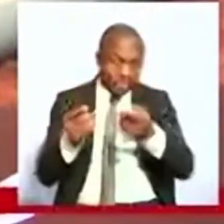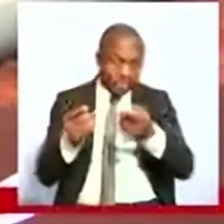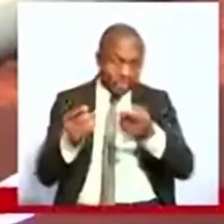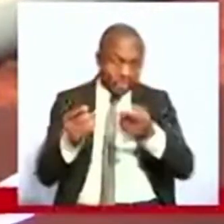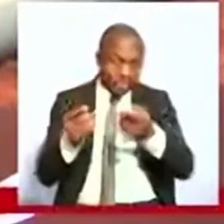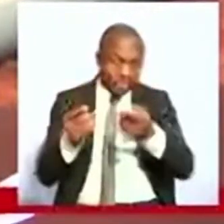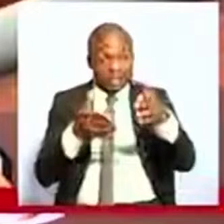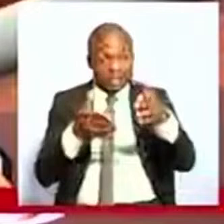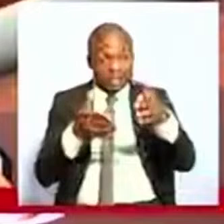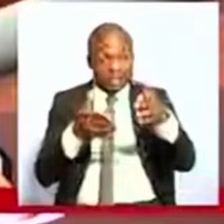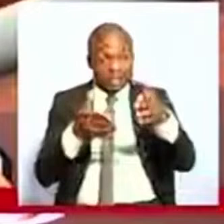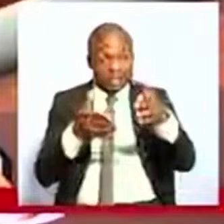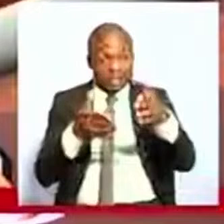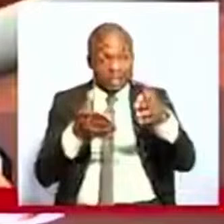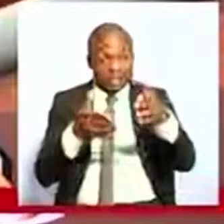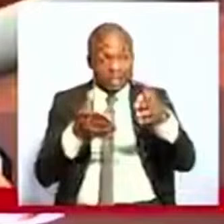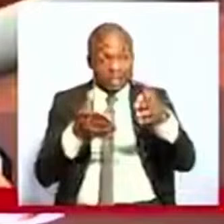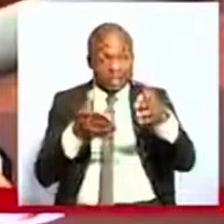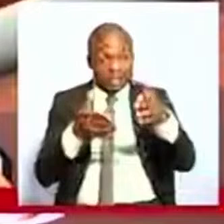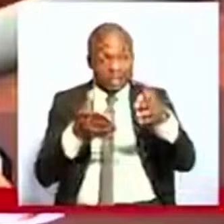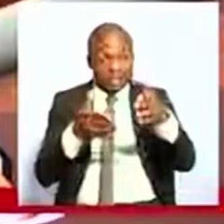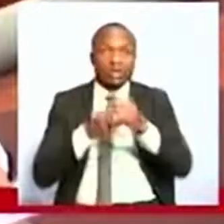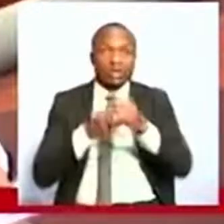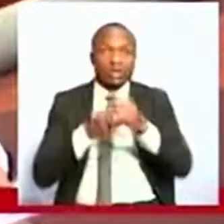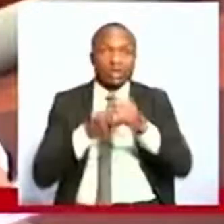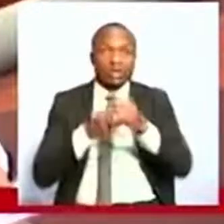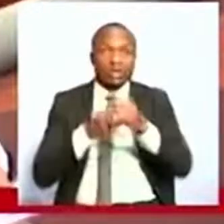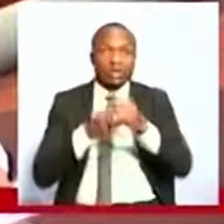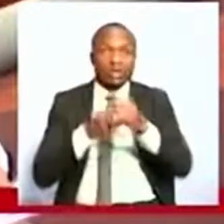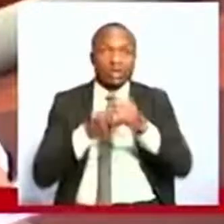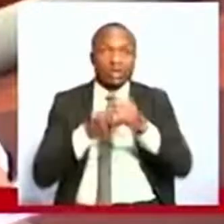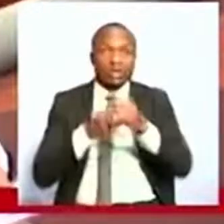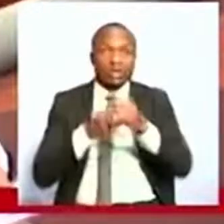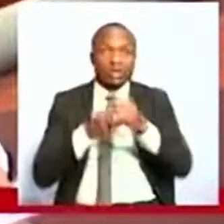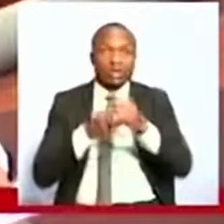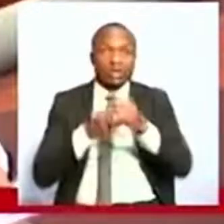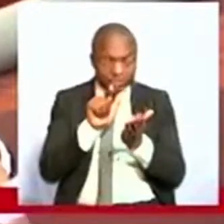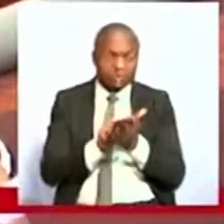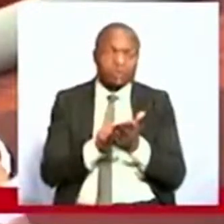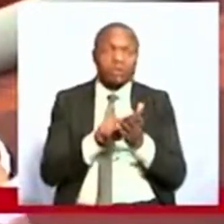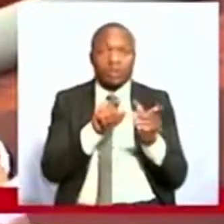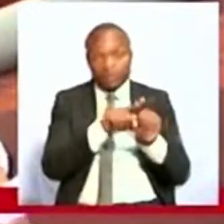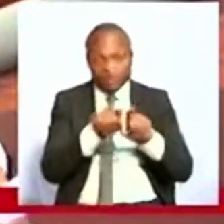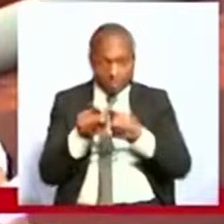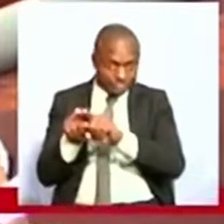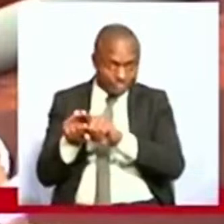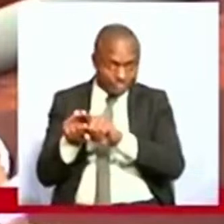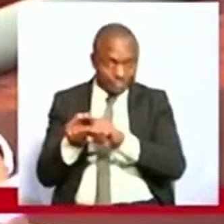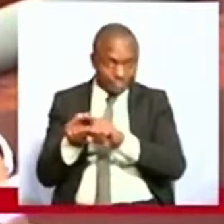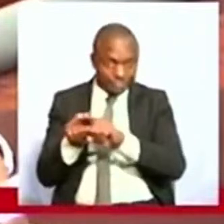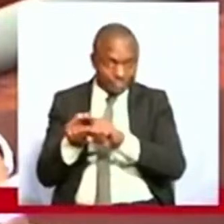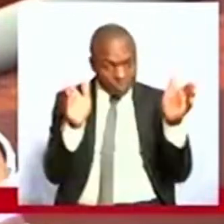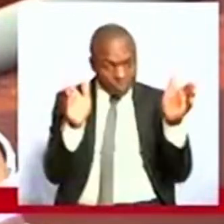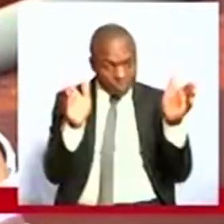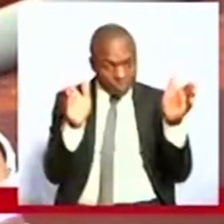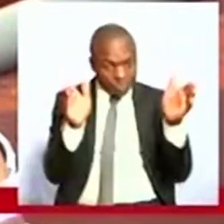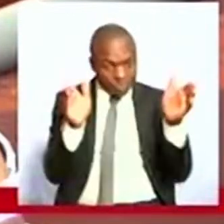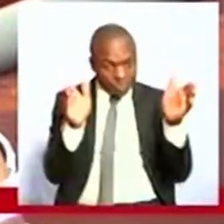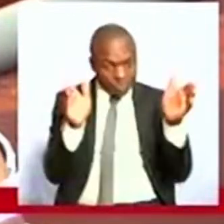Zambia. We will consider international and regional instruments, domestic legislation. We will also do a brief comparative